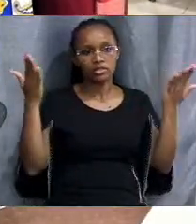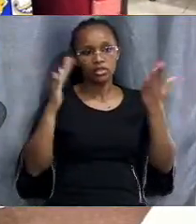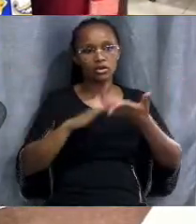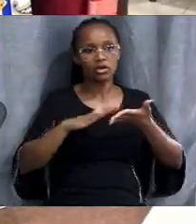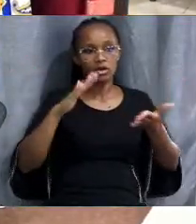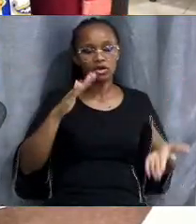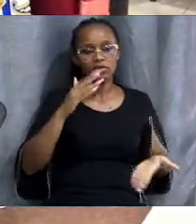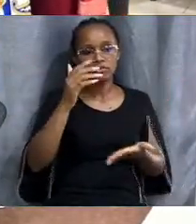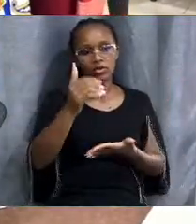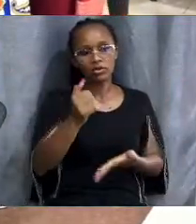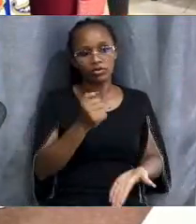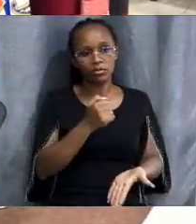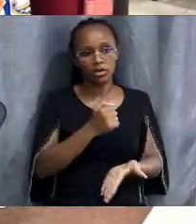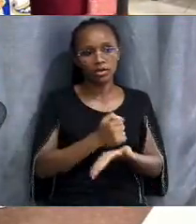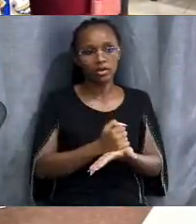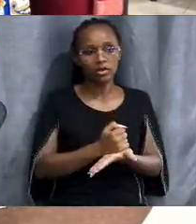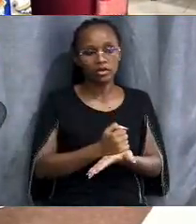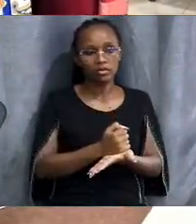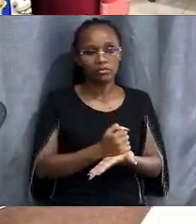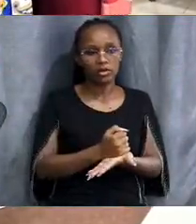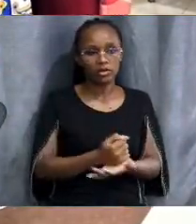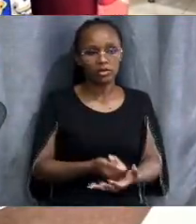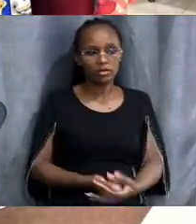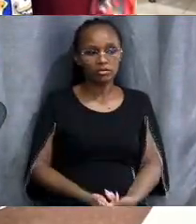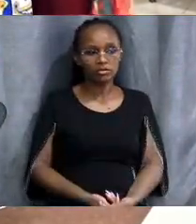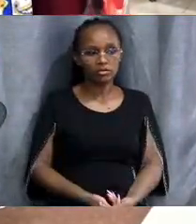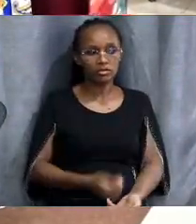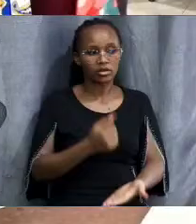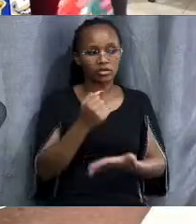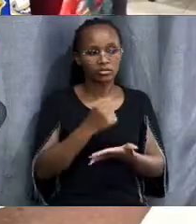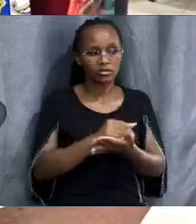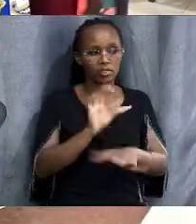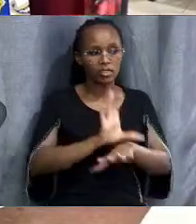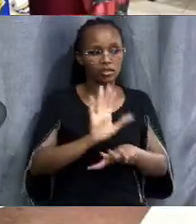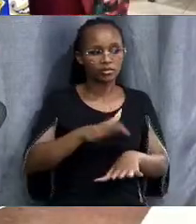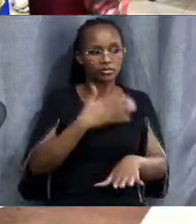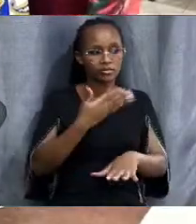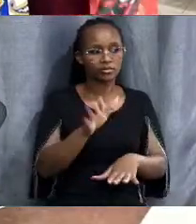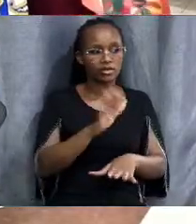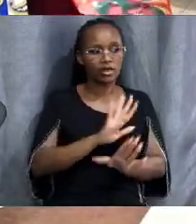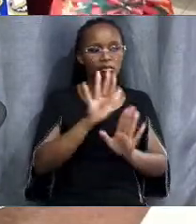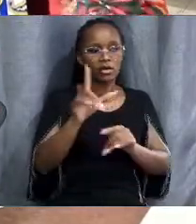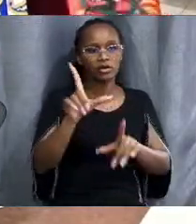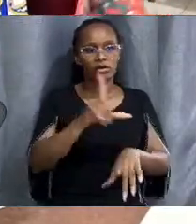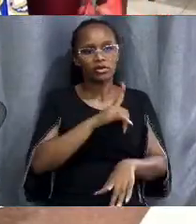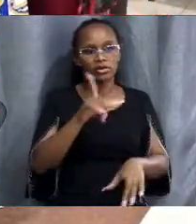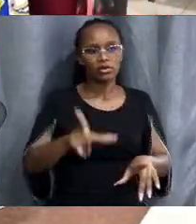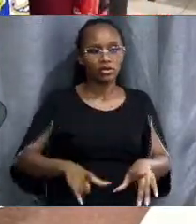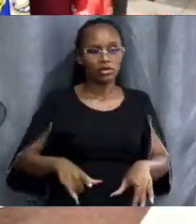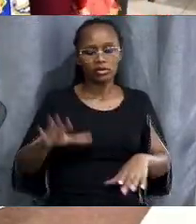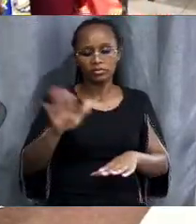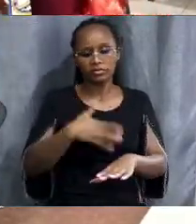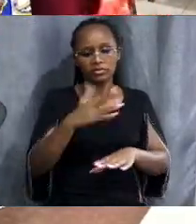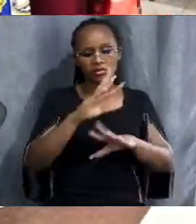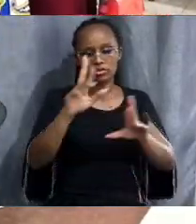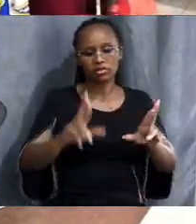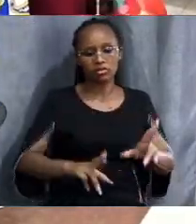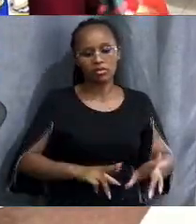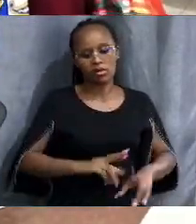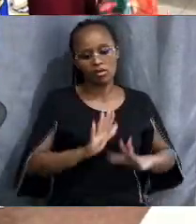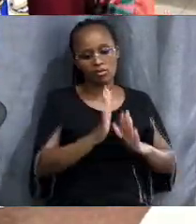with us now and forevermore. Amen. Amen. Choir, tafadhali tuongozeni na wimbo moja wa